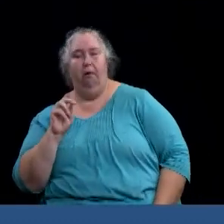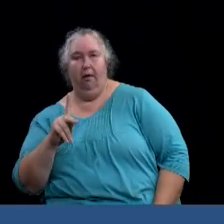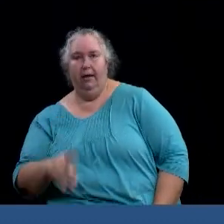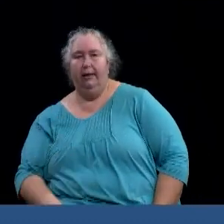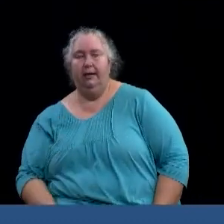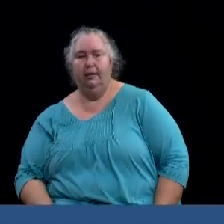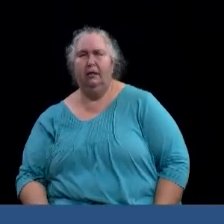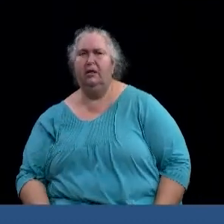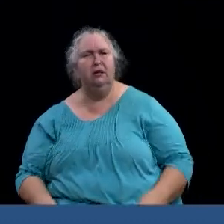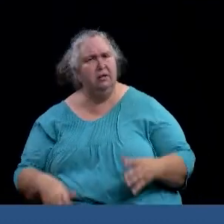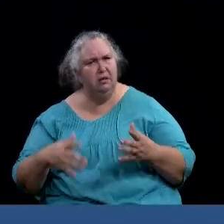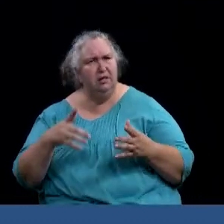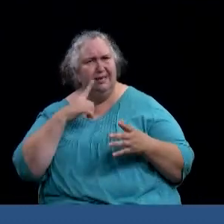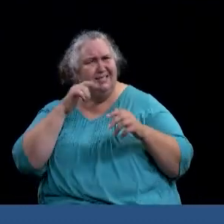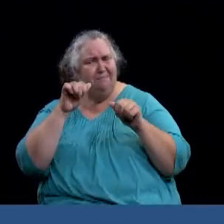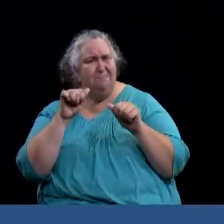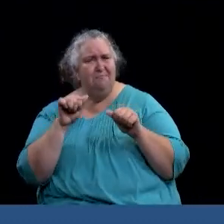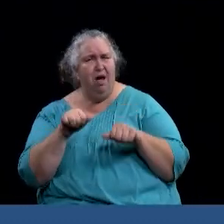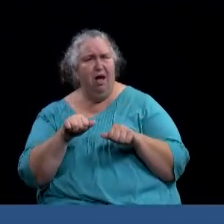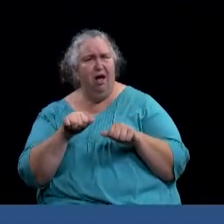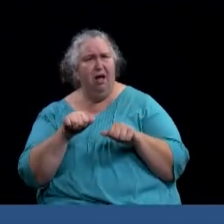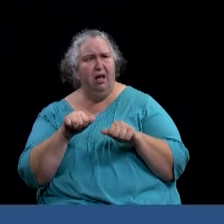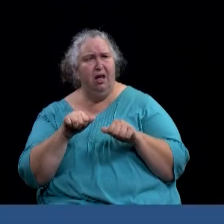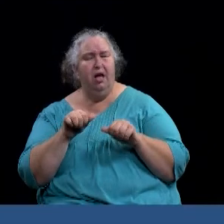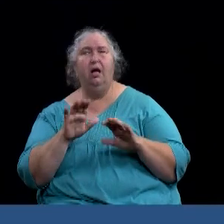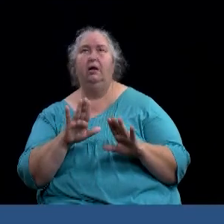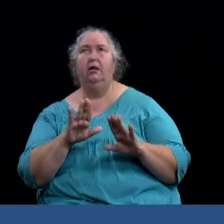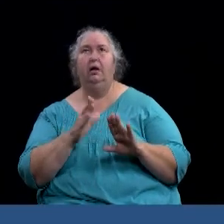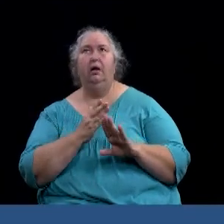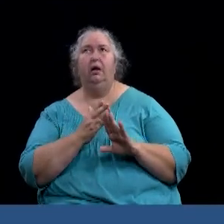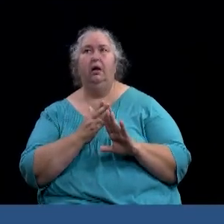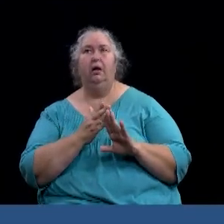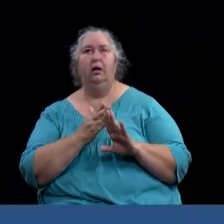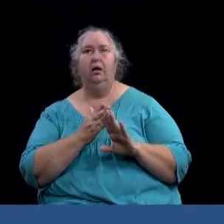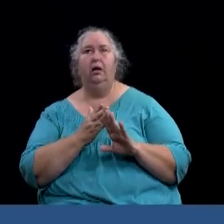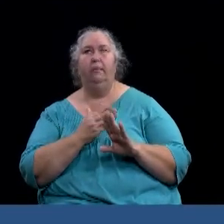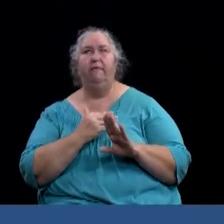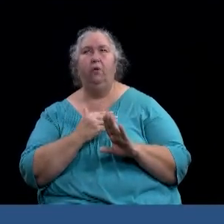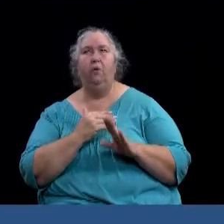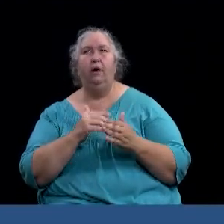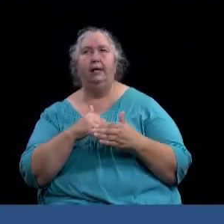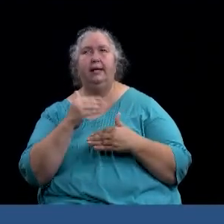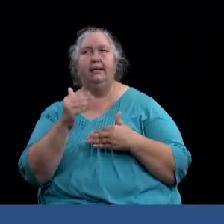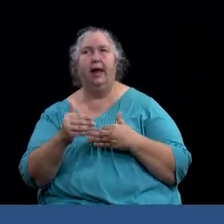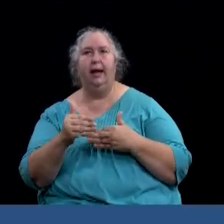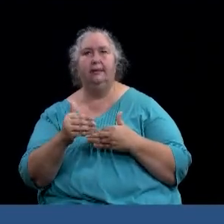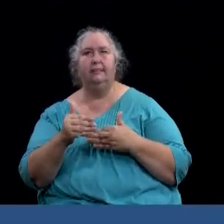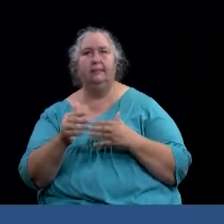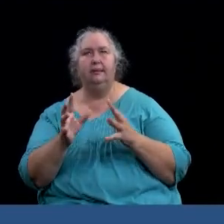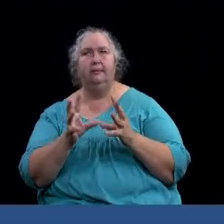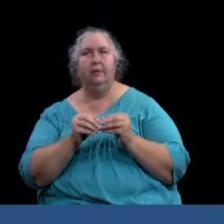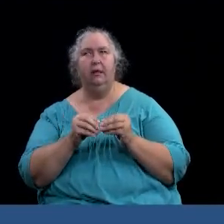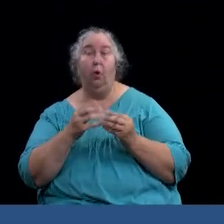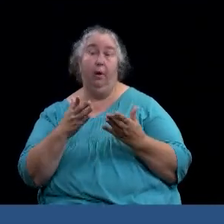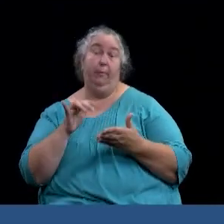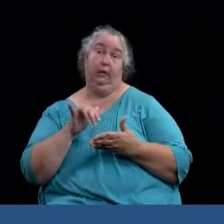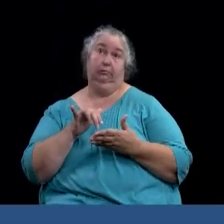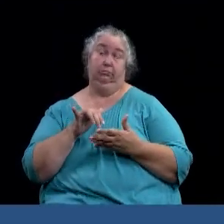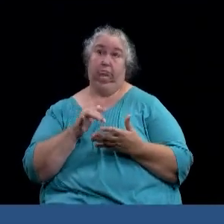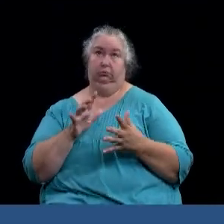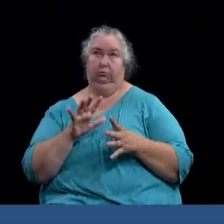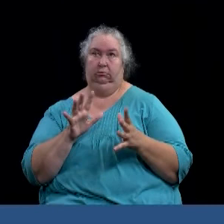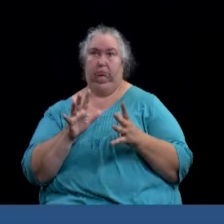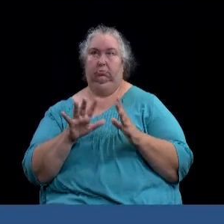before the next hearing on this, or maybe this is it, just to get the sources and uses, kind of just a general, here's